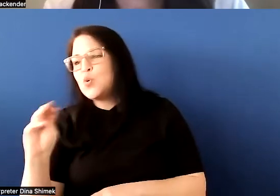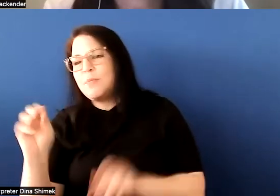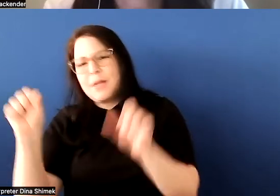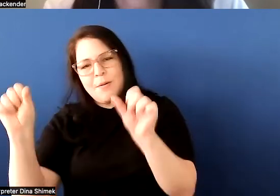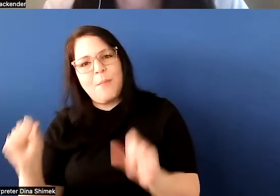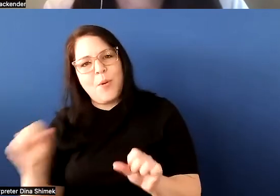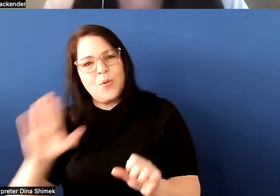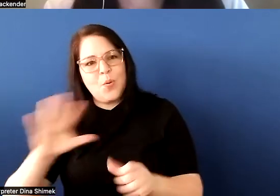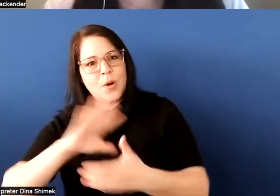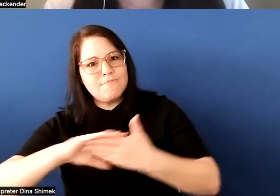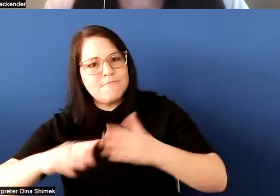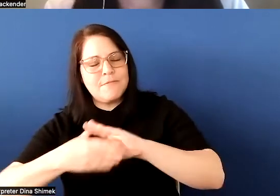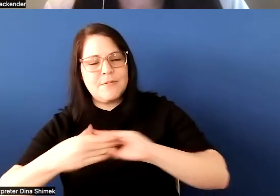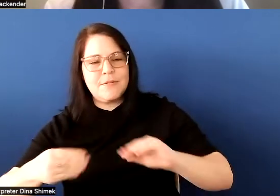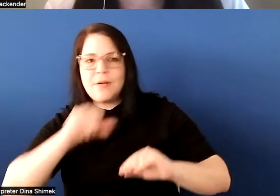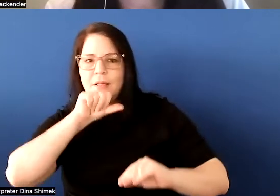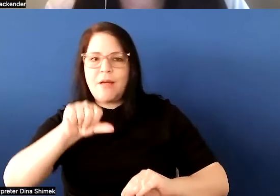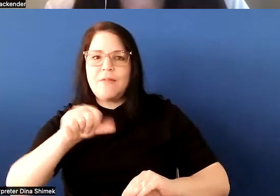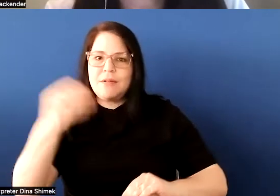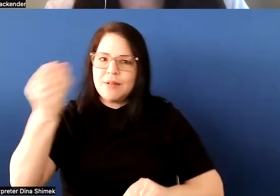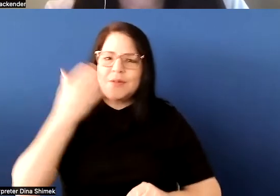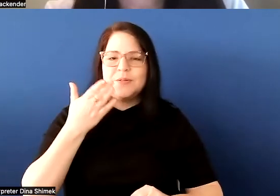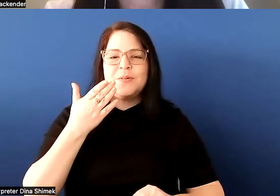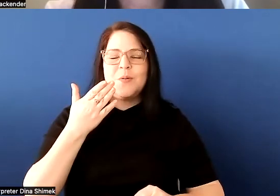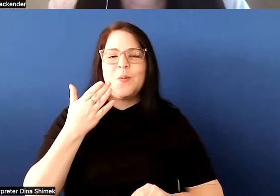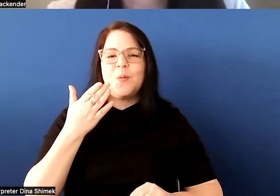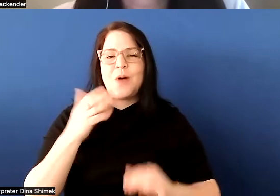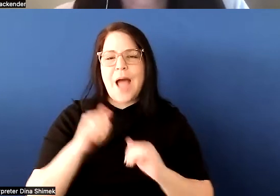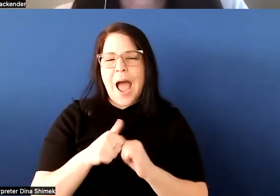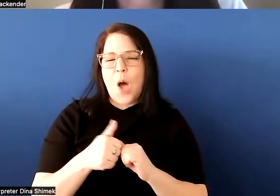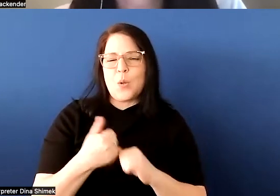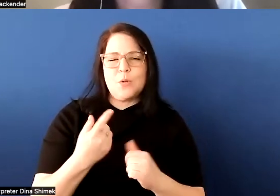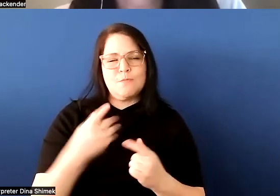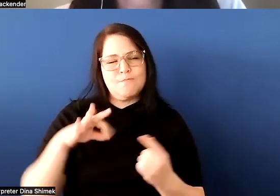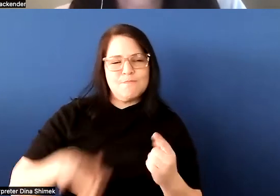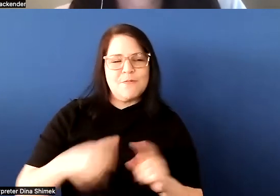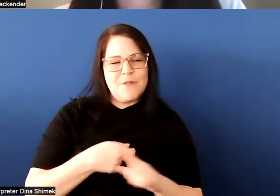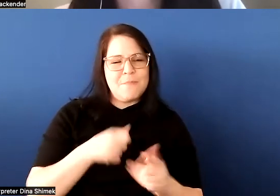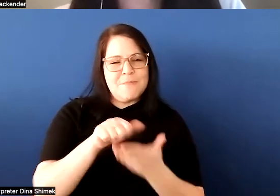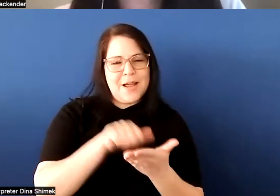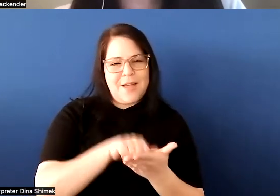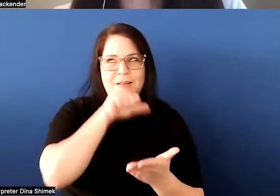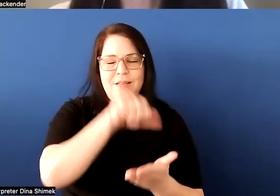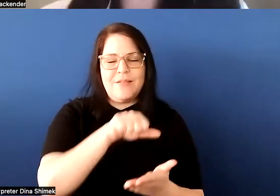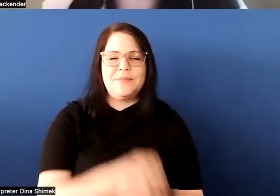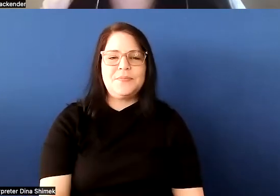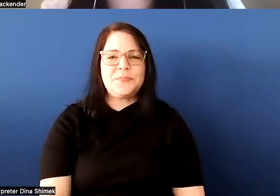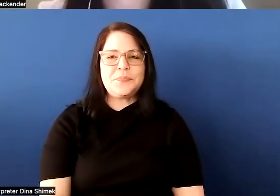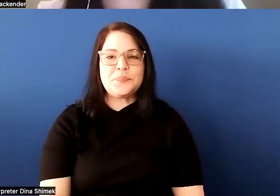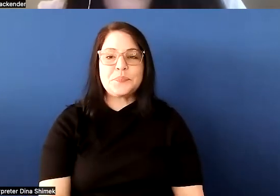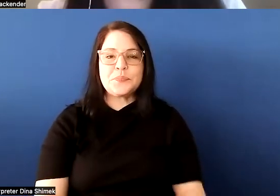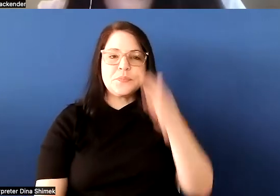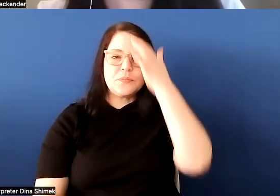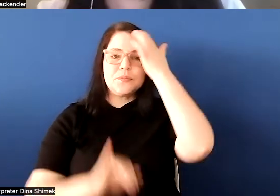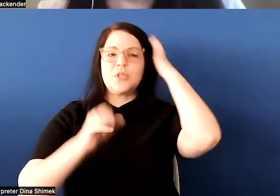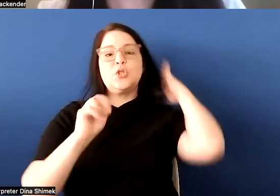So always, be sure to let us know how you're using your account. We love to hear those stories. So John, I